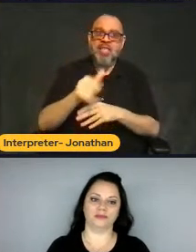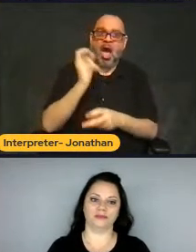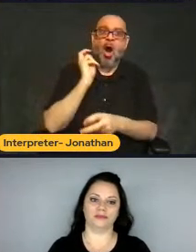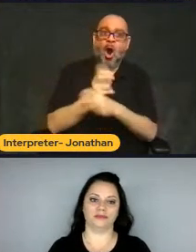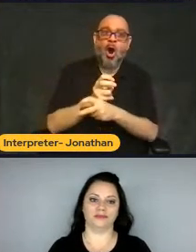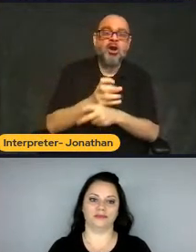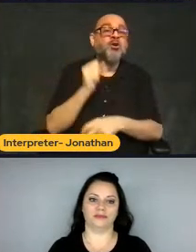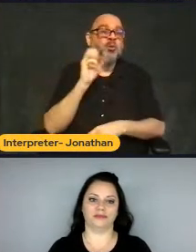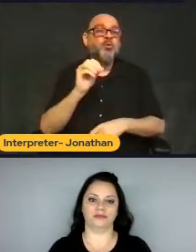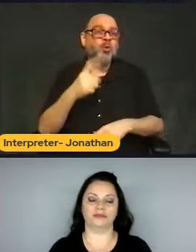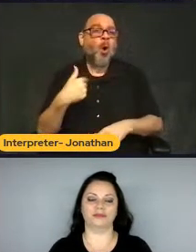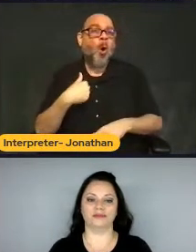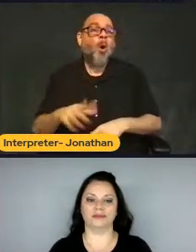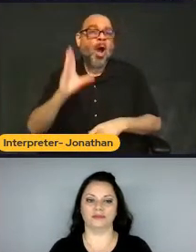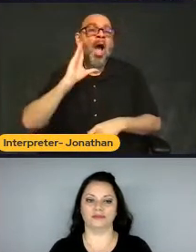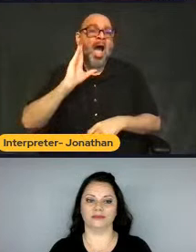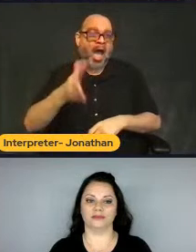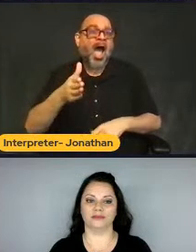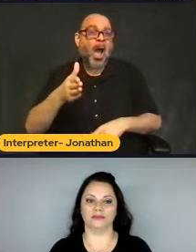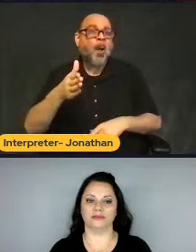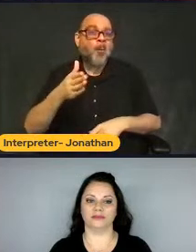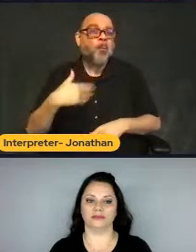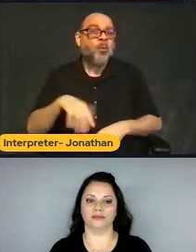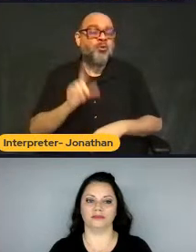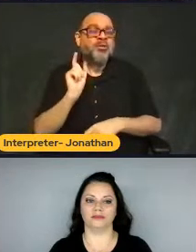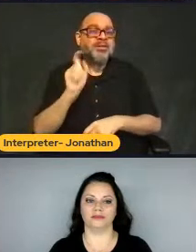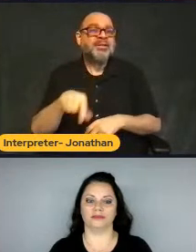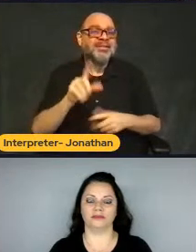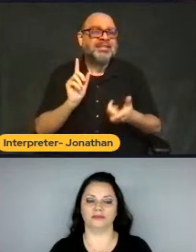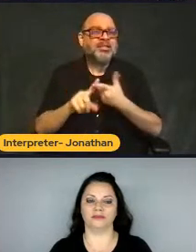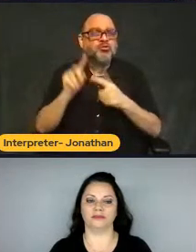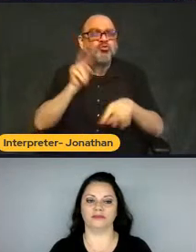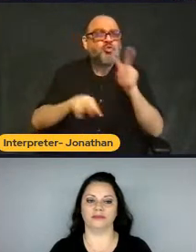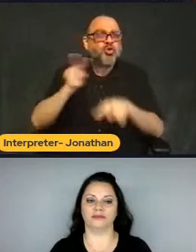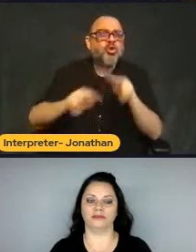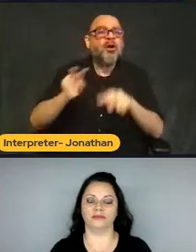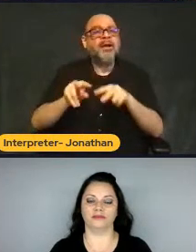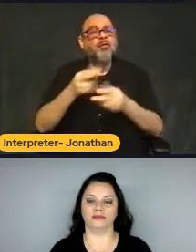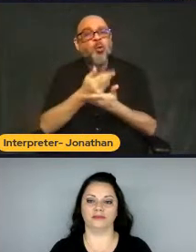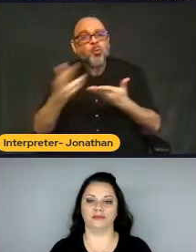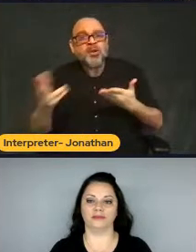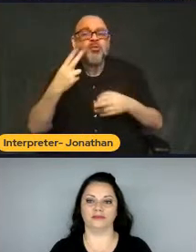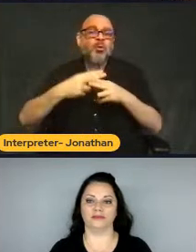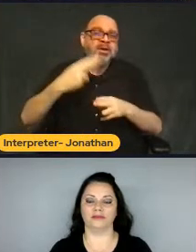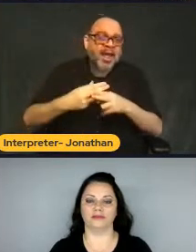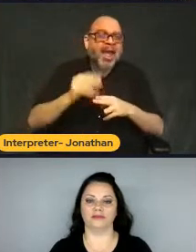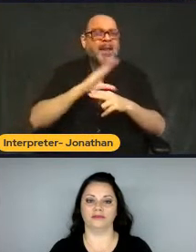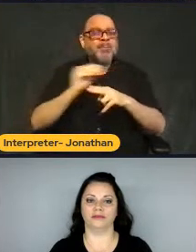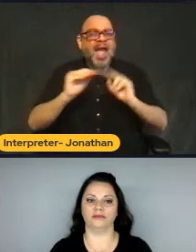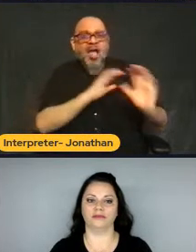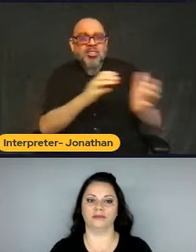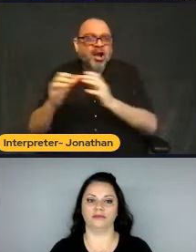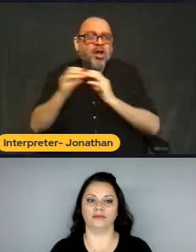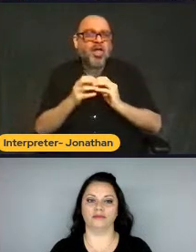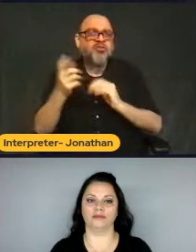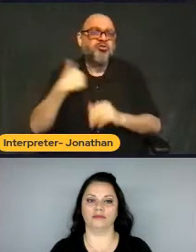I'm going to, I need to enable DNS host names and DNS support and web cluster of that